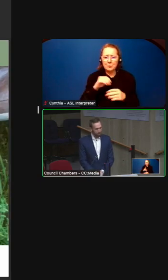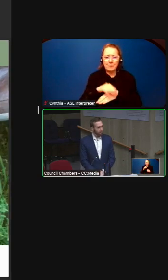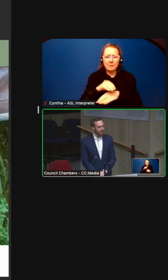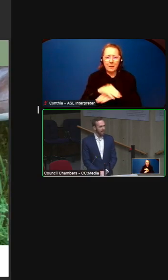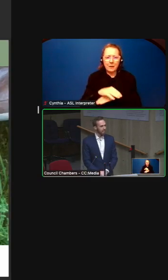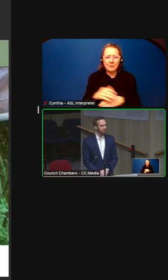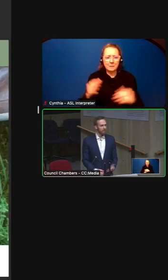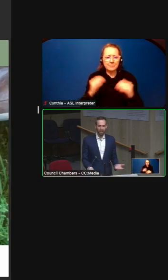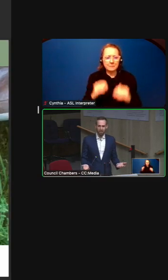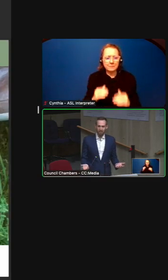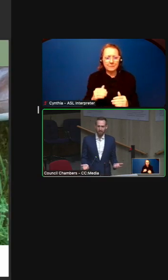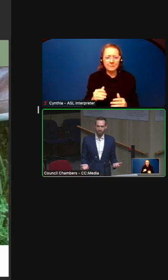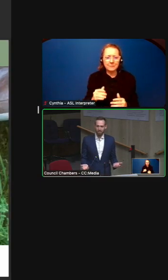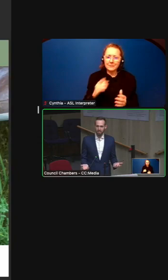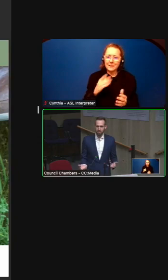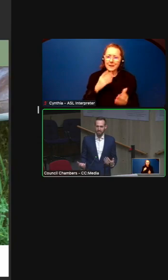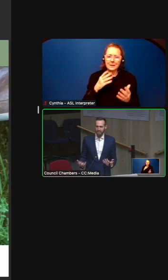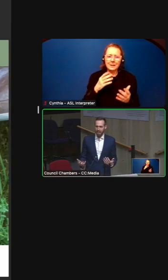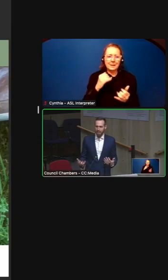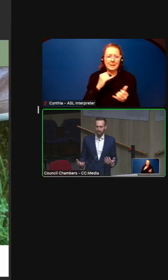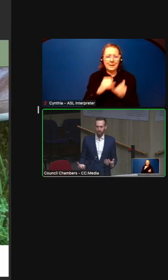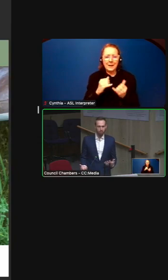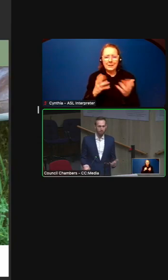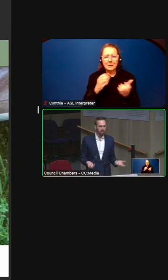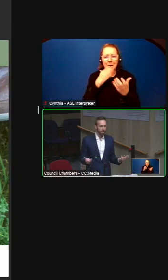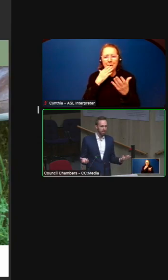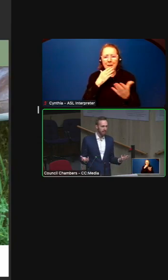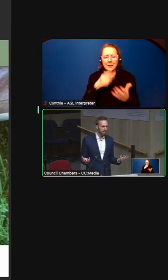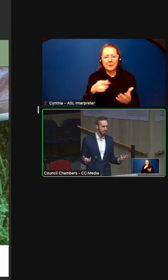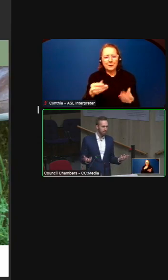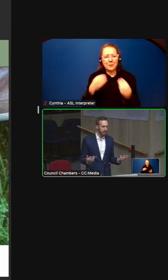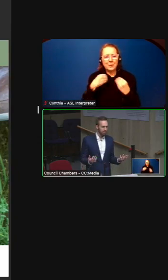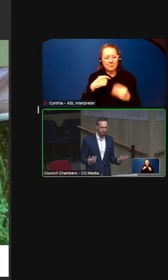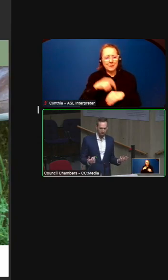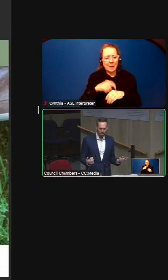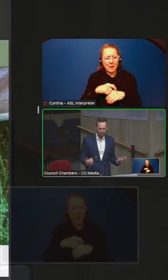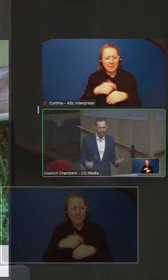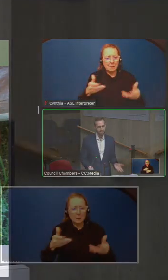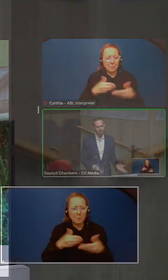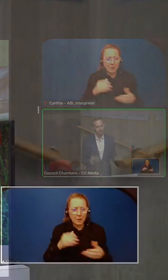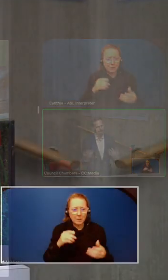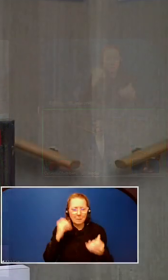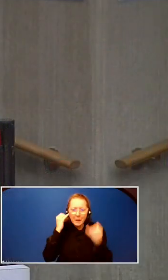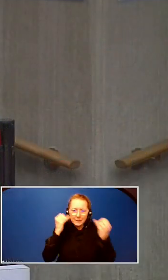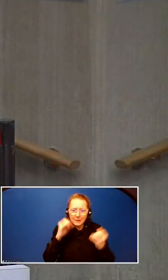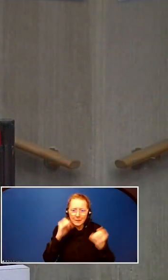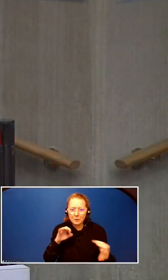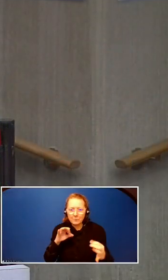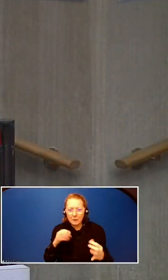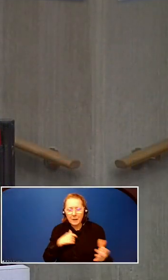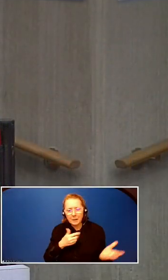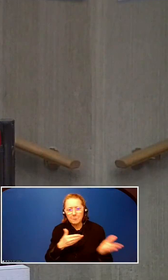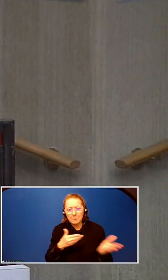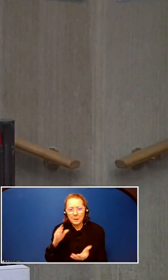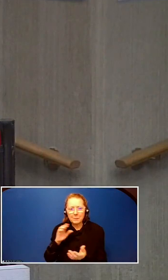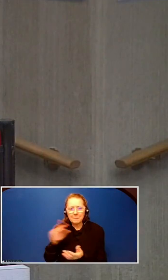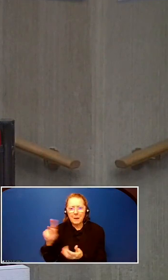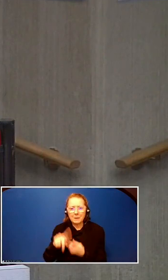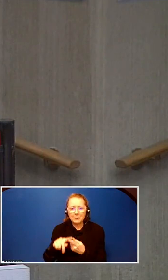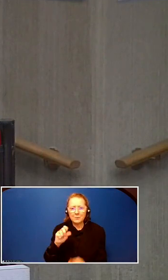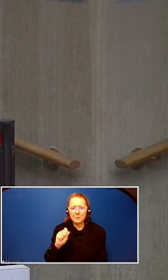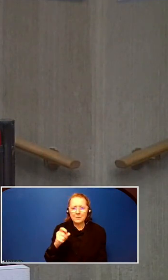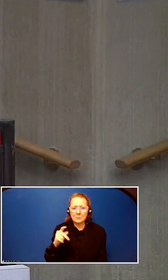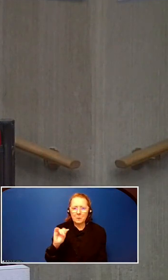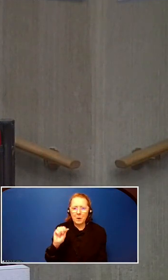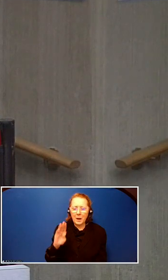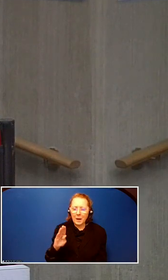So with that, I just want to thank you all again for giving me the time, and I would welcome any thoughts or feedback from you all that I can take back to SRAB and we can continue discussions. But